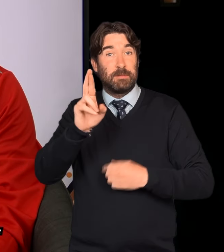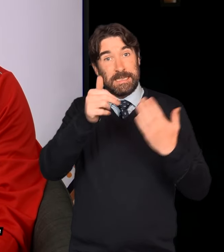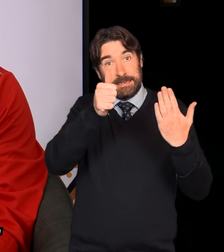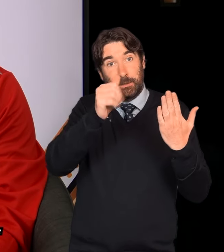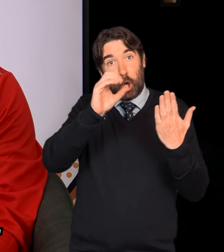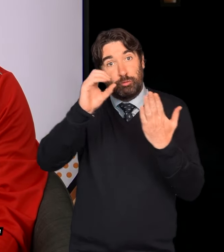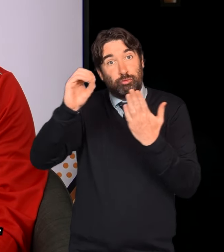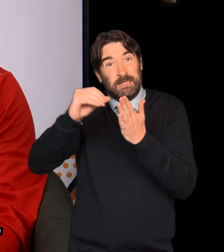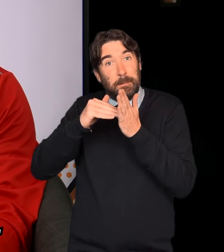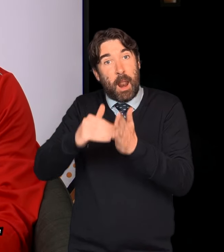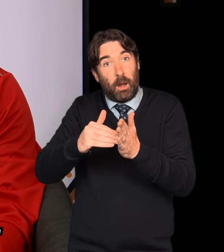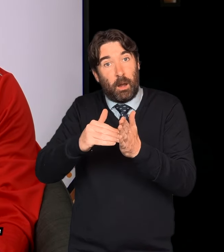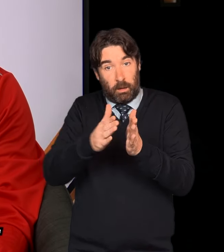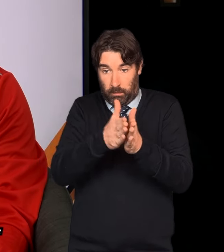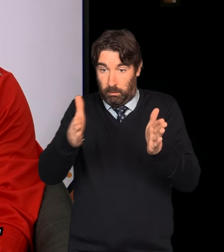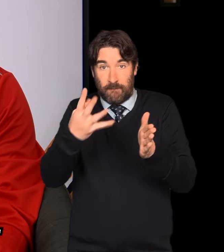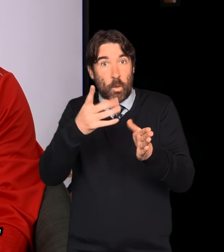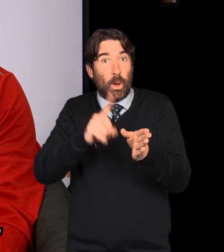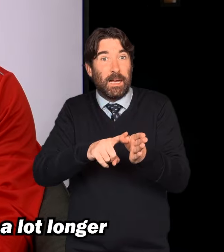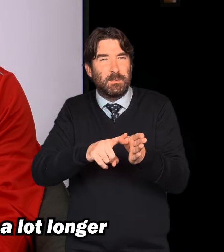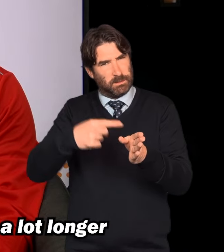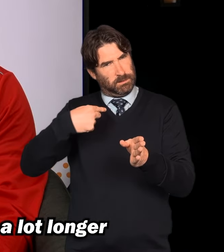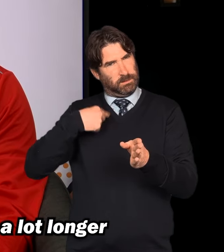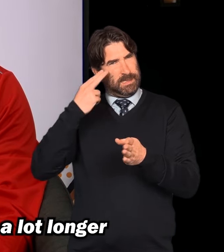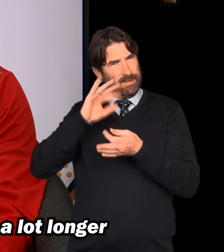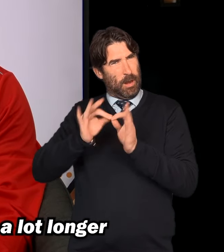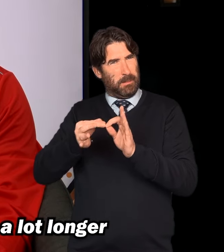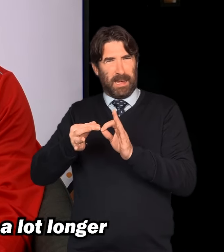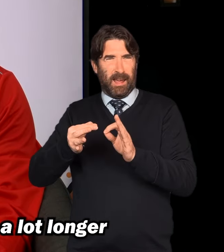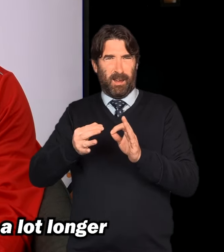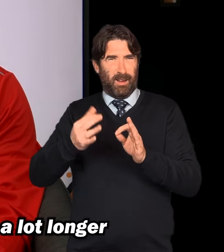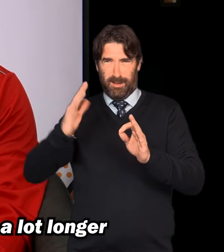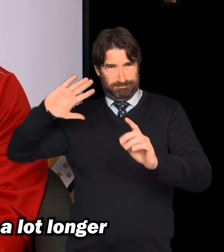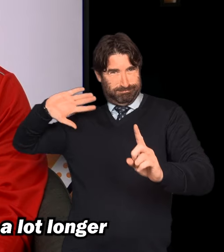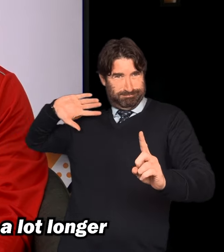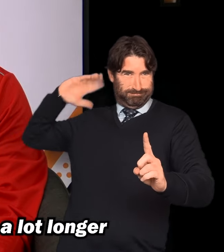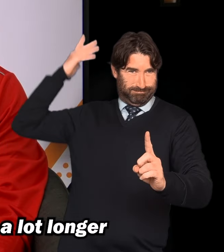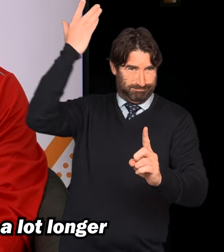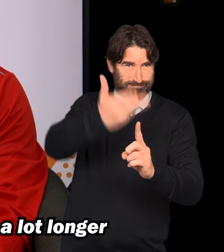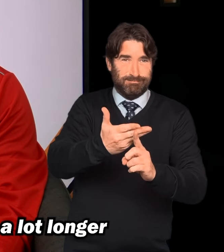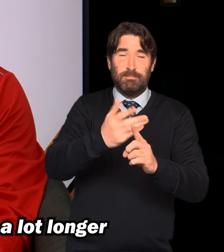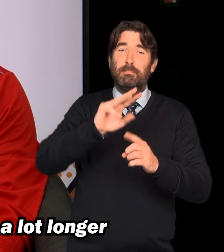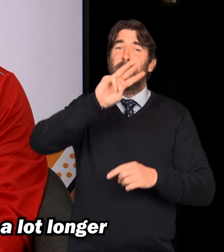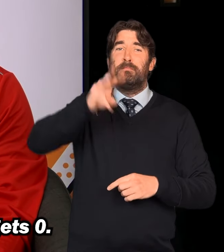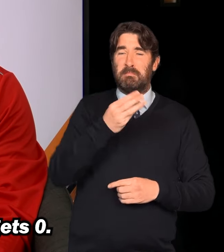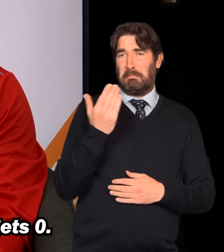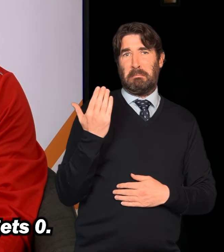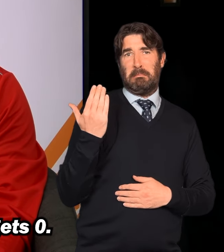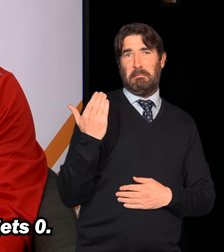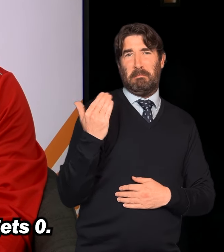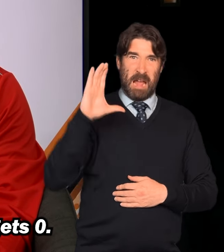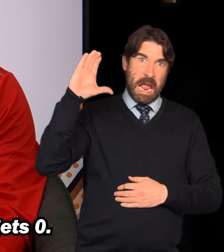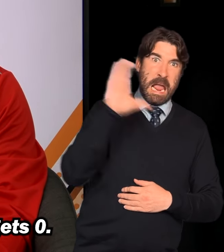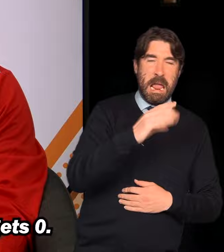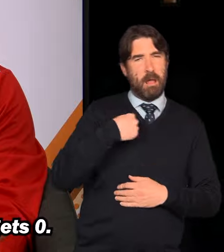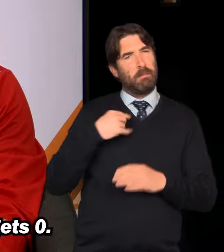like 600 million over a 4-year cycle. And Deaflympics been going along longer than the Paralympics,